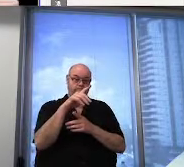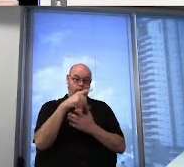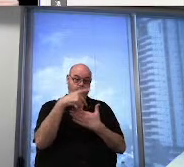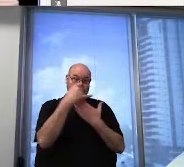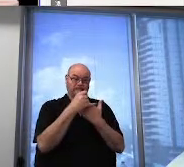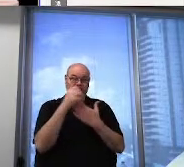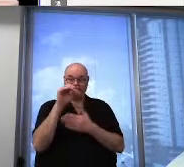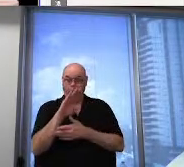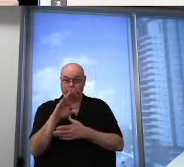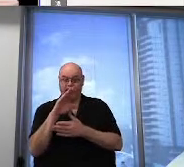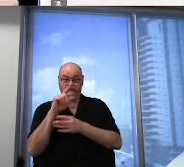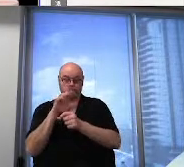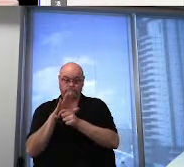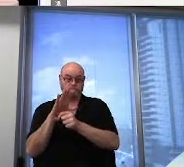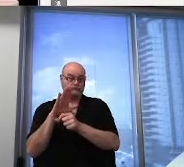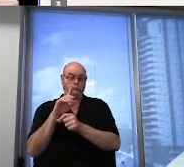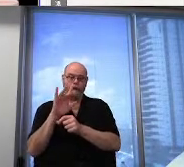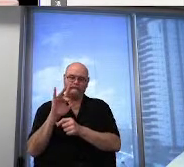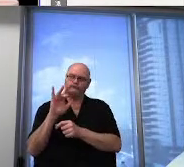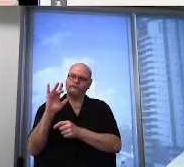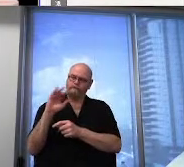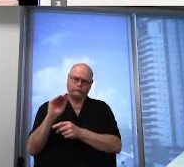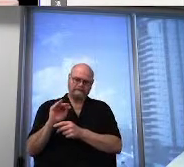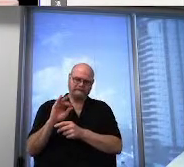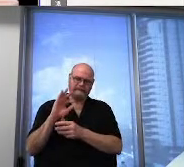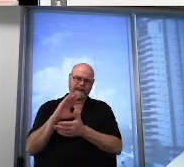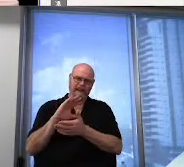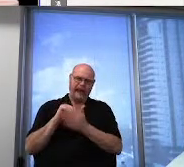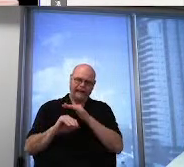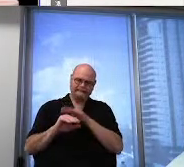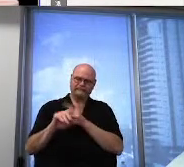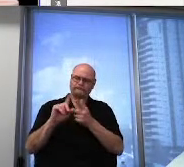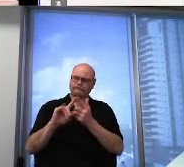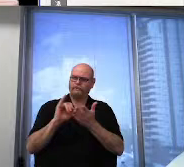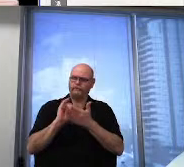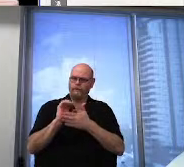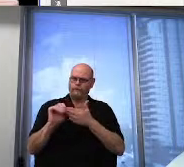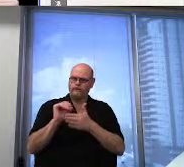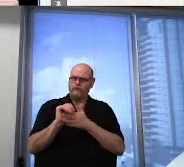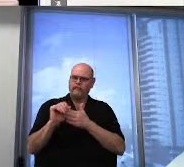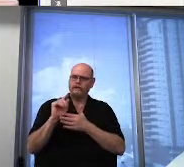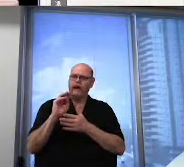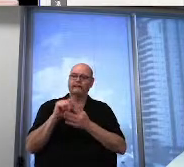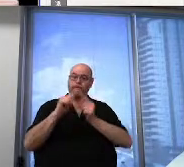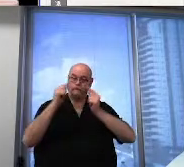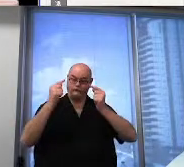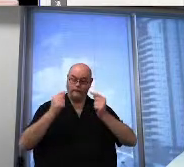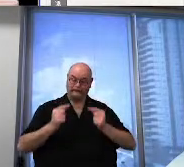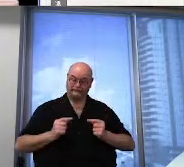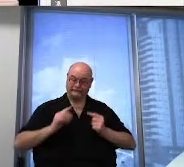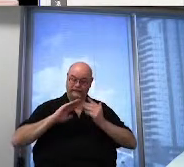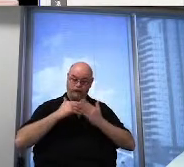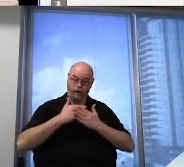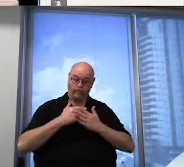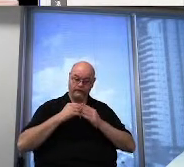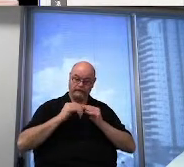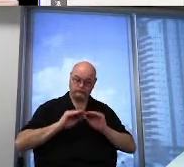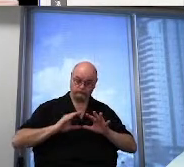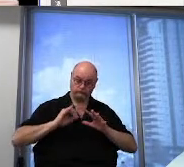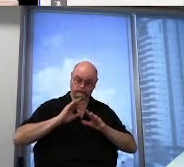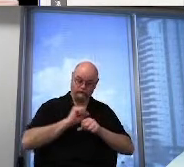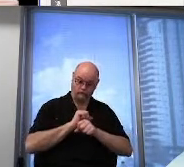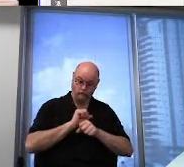obligated entirely, we only get 25% of the money access to those dollars. Those dollars then need to be reconciled after execution of